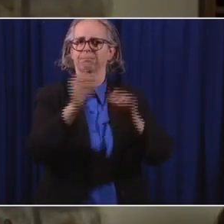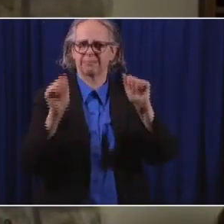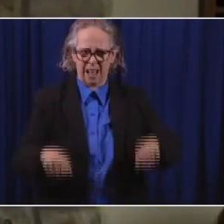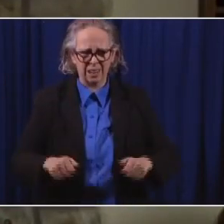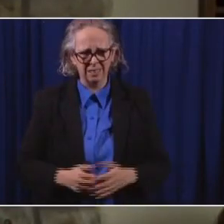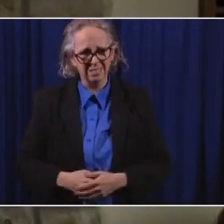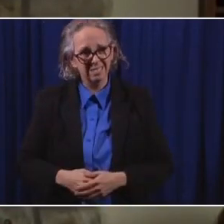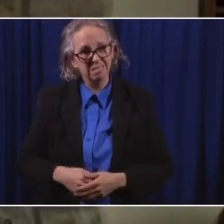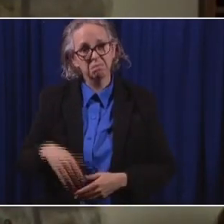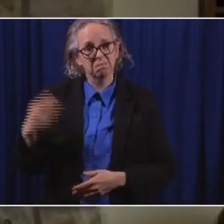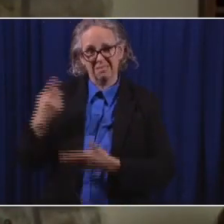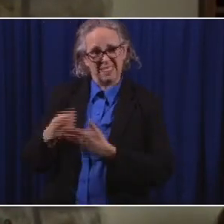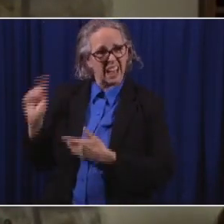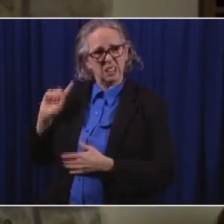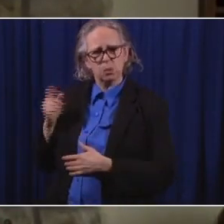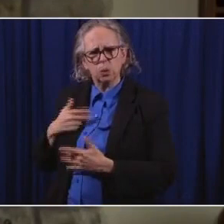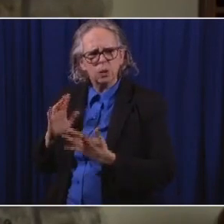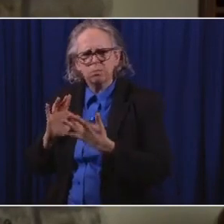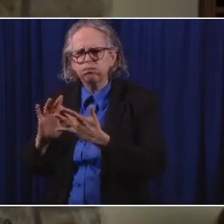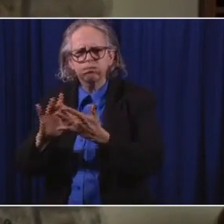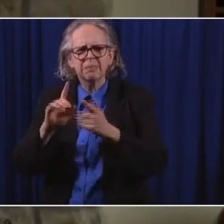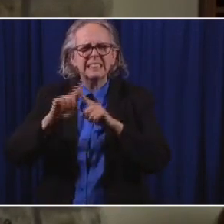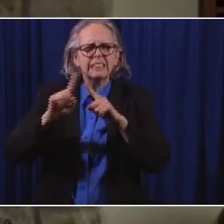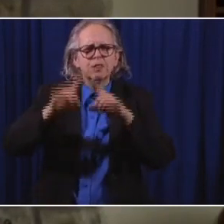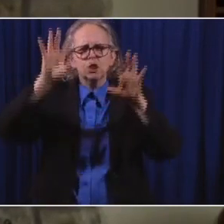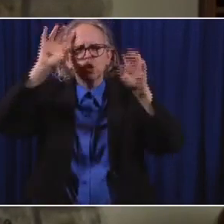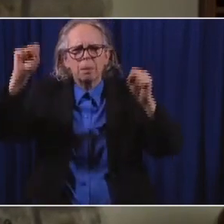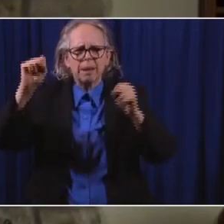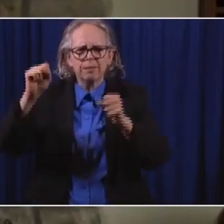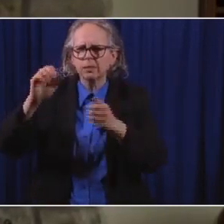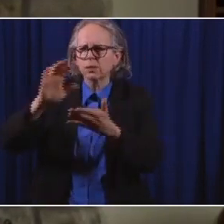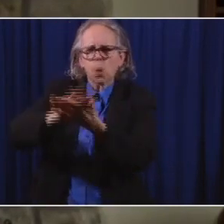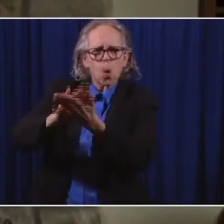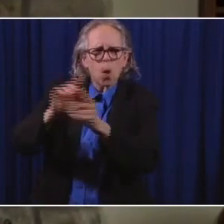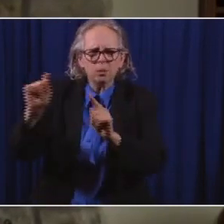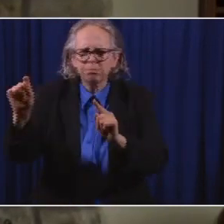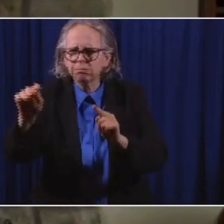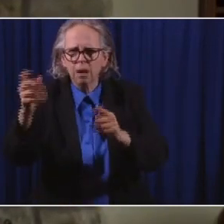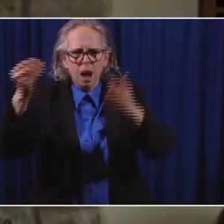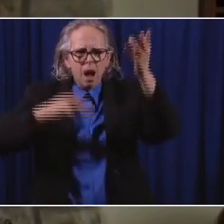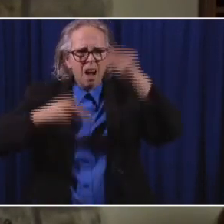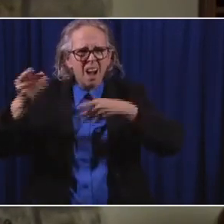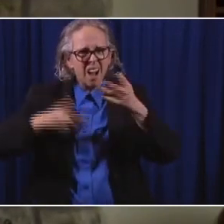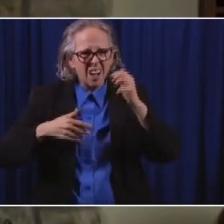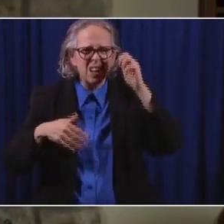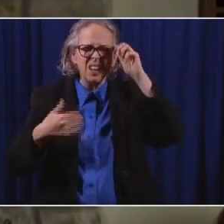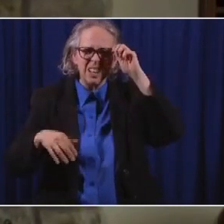week, 2 weeks, a few days because of the virus. And so